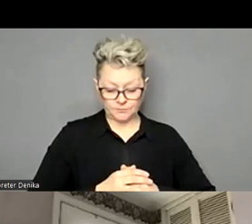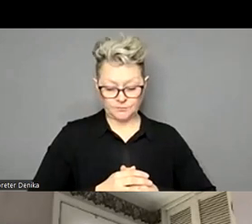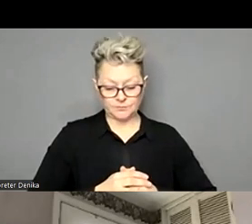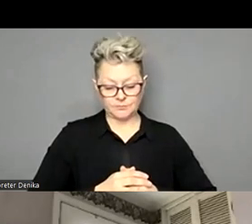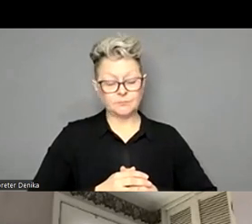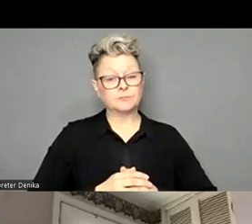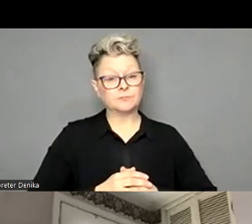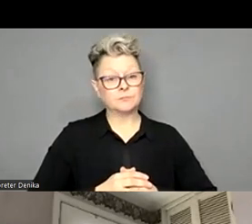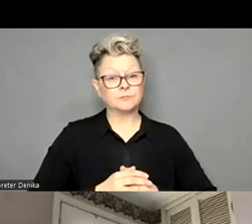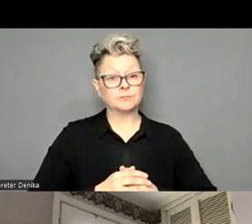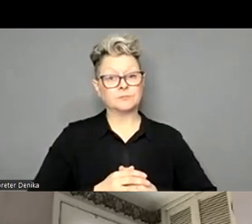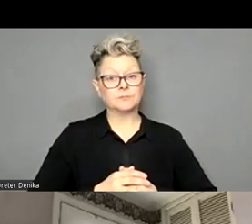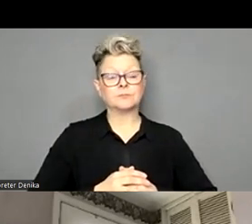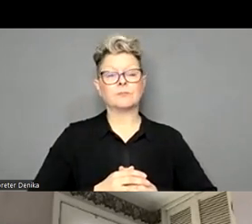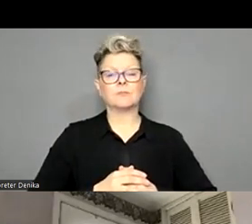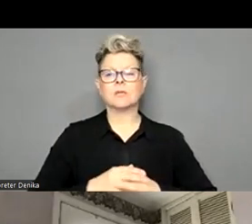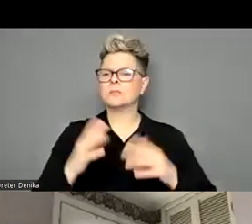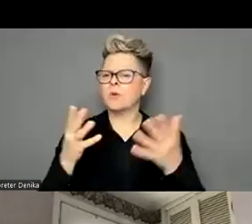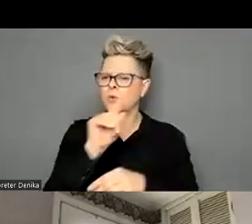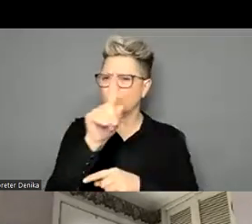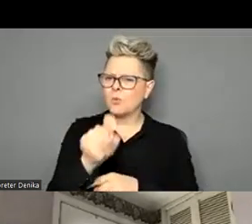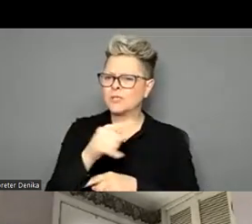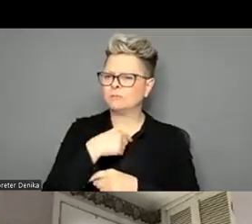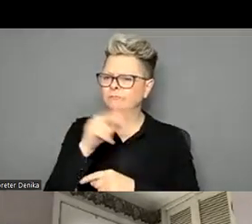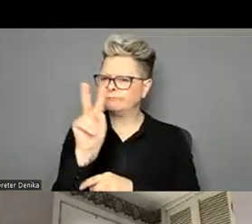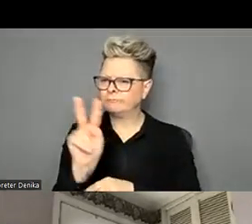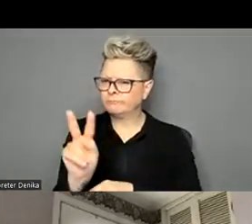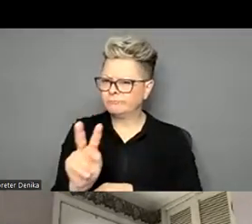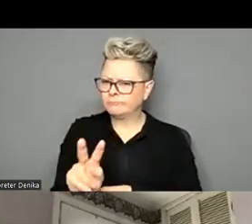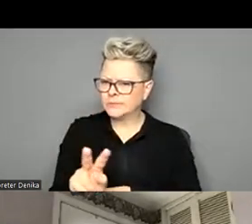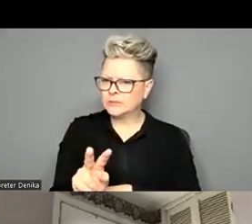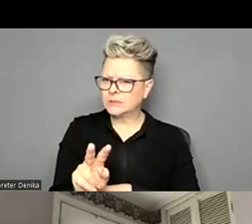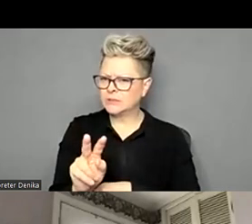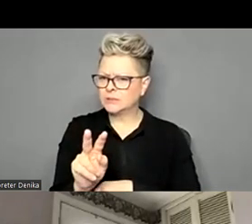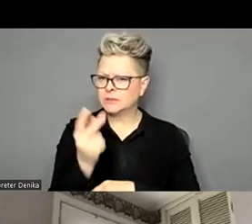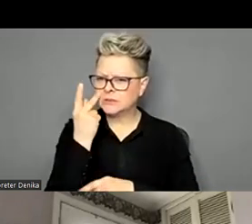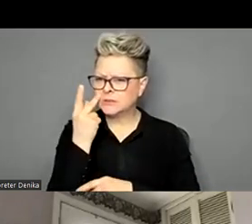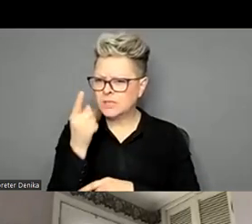Okay, so with regards to questions that currently are in the chat,